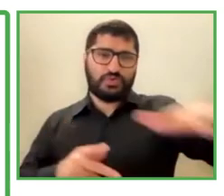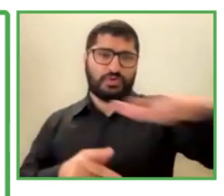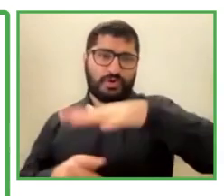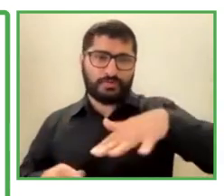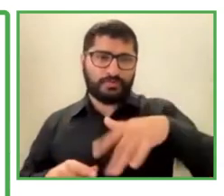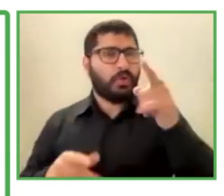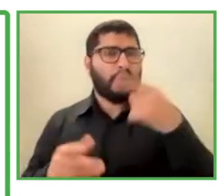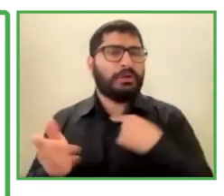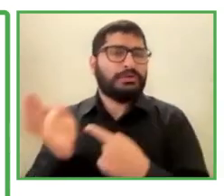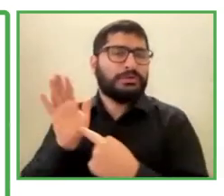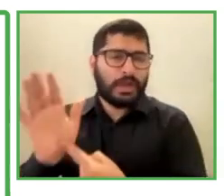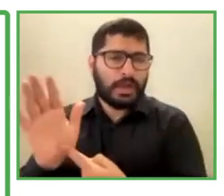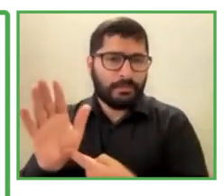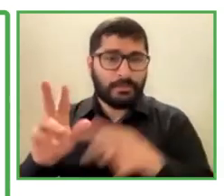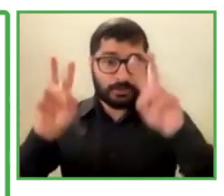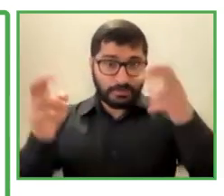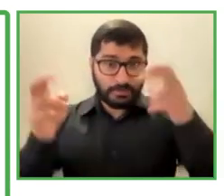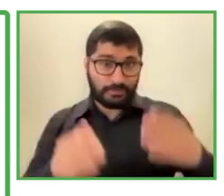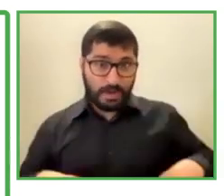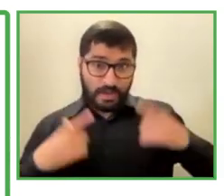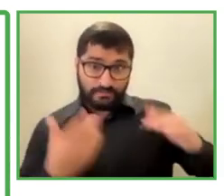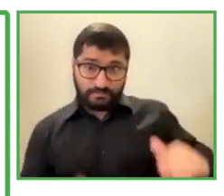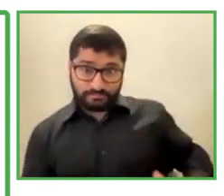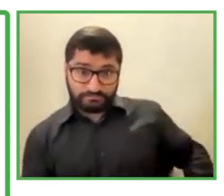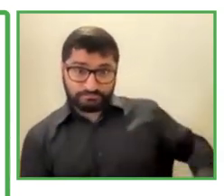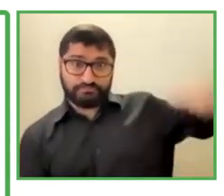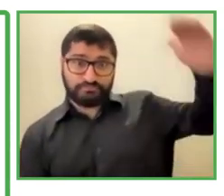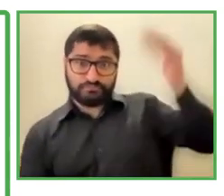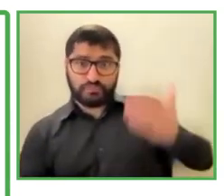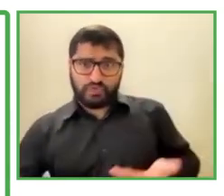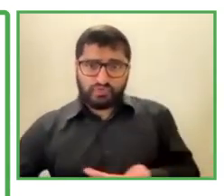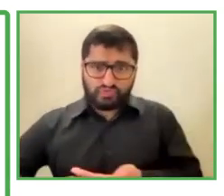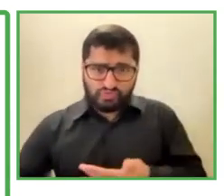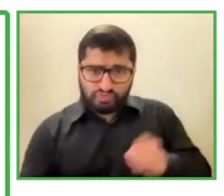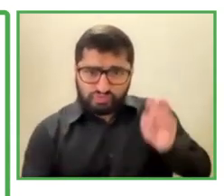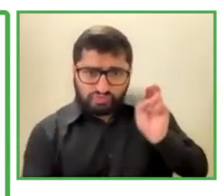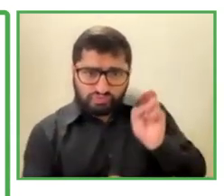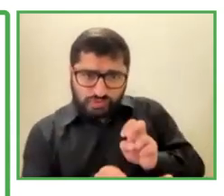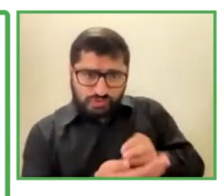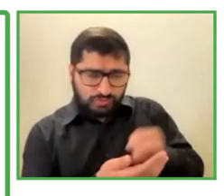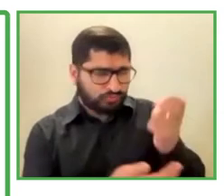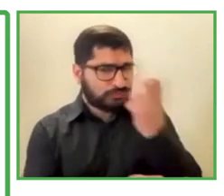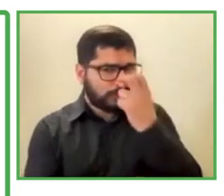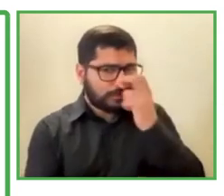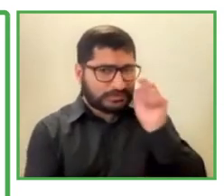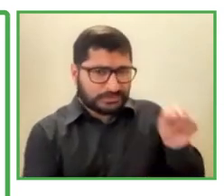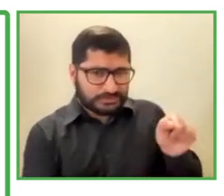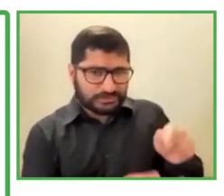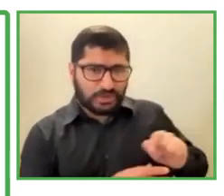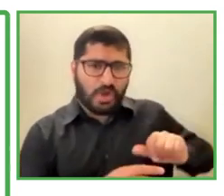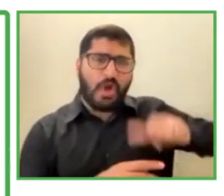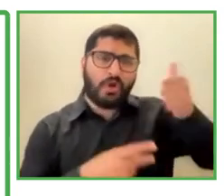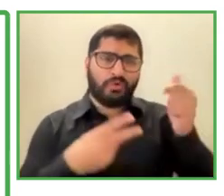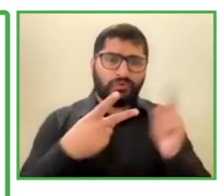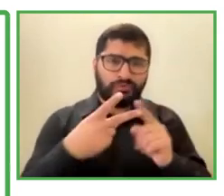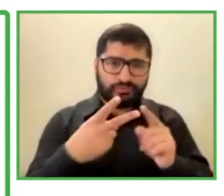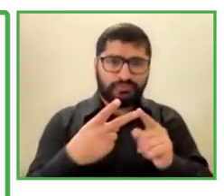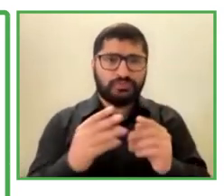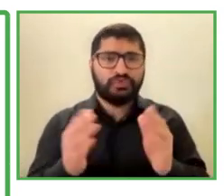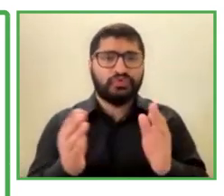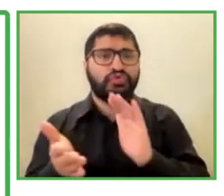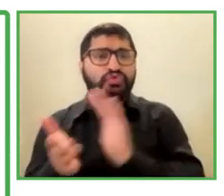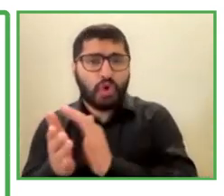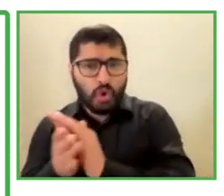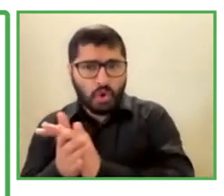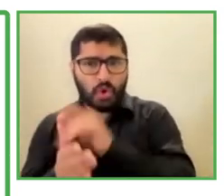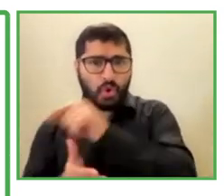the early stimulation program, which is for toddlers with visual disabilities. We have School Santa Lucia, which